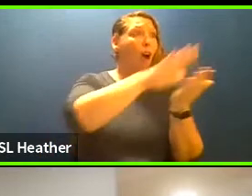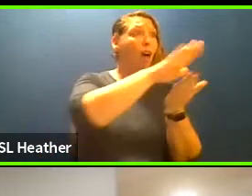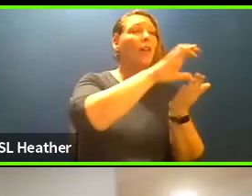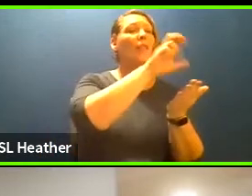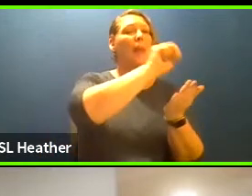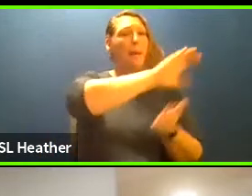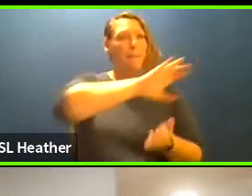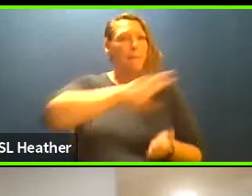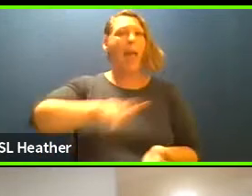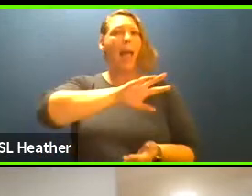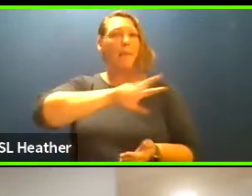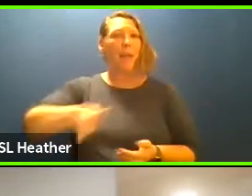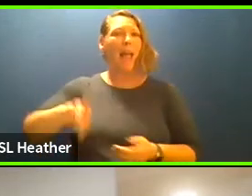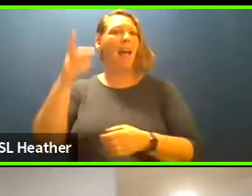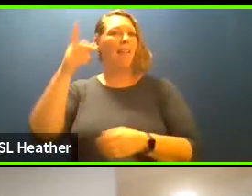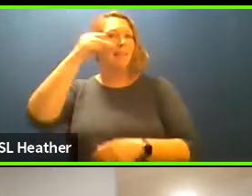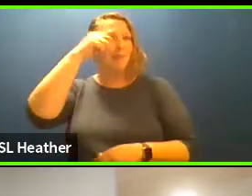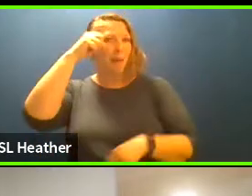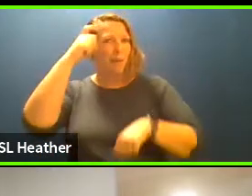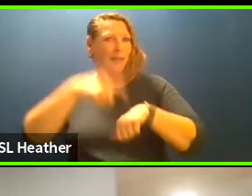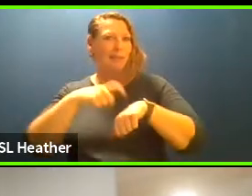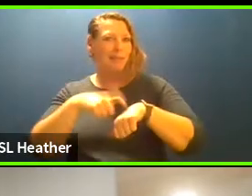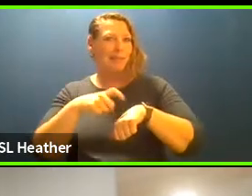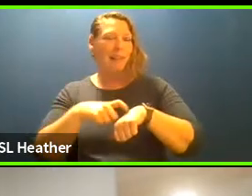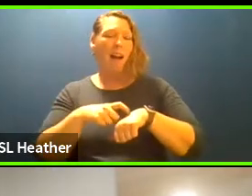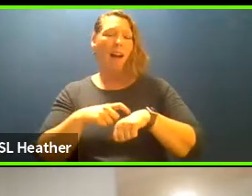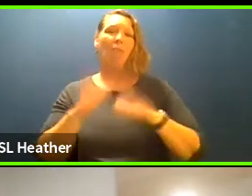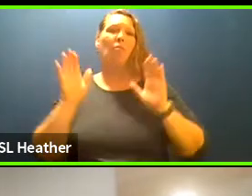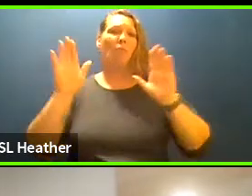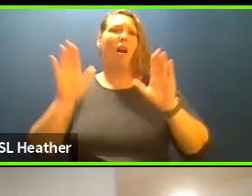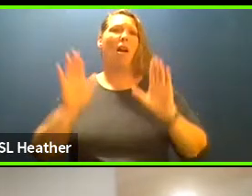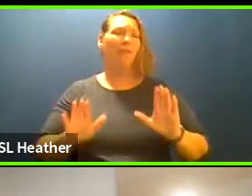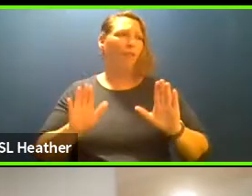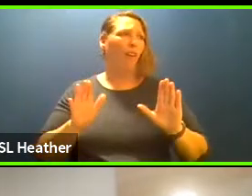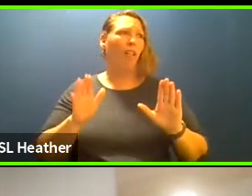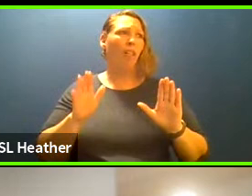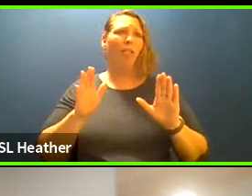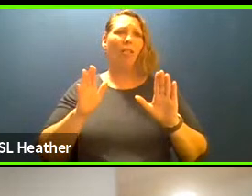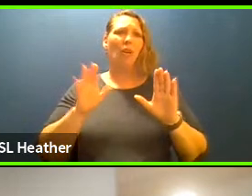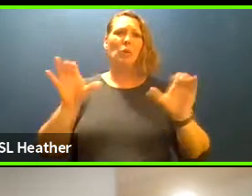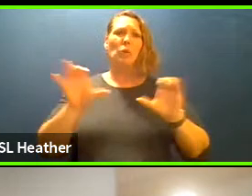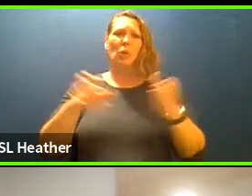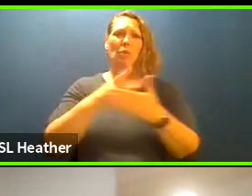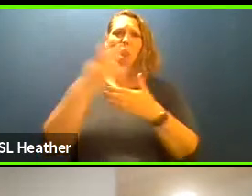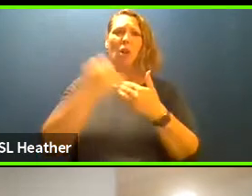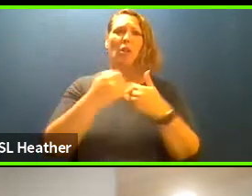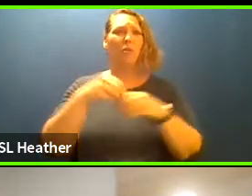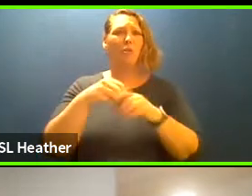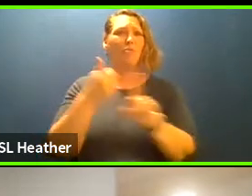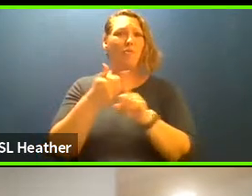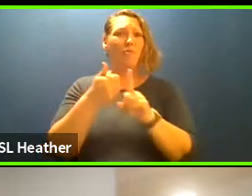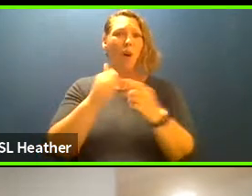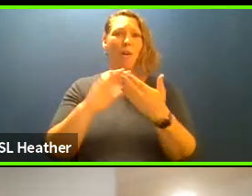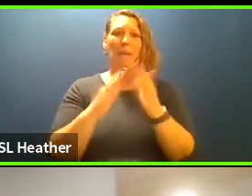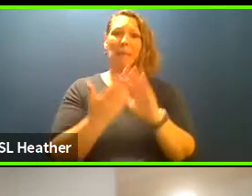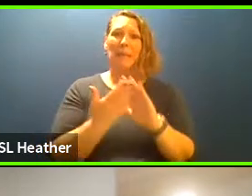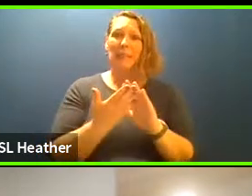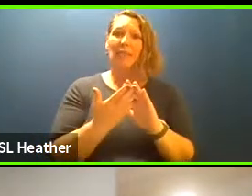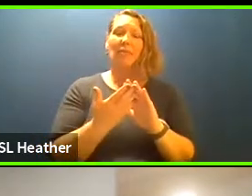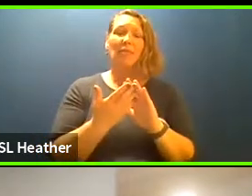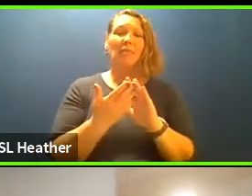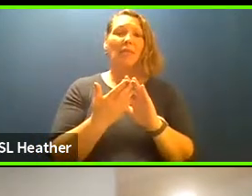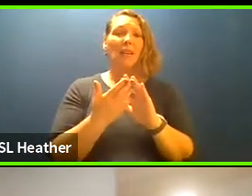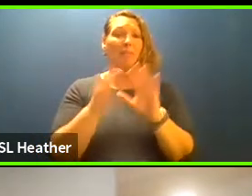summer. But what a difference that makes, working on a project in your own community. The key to this internship